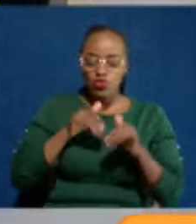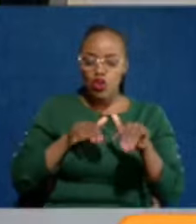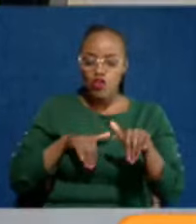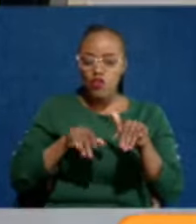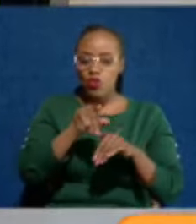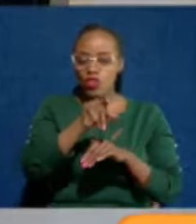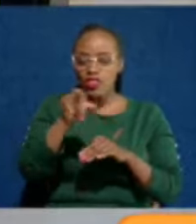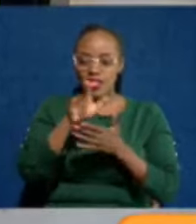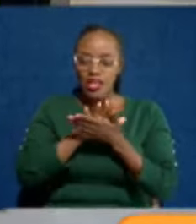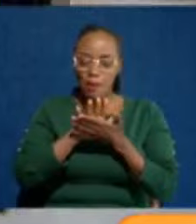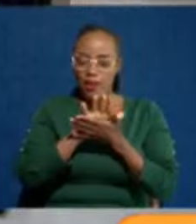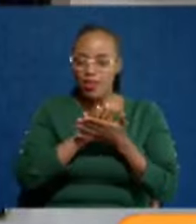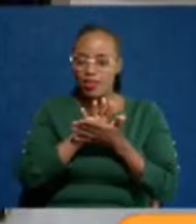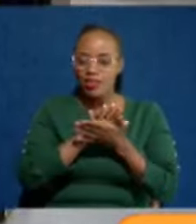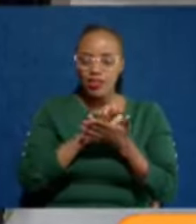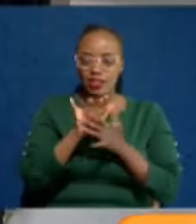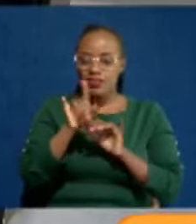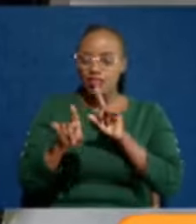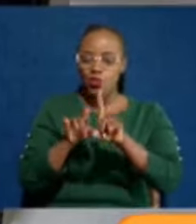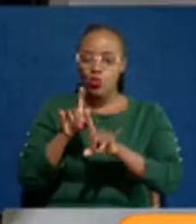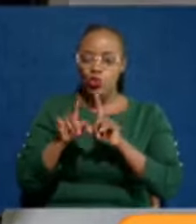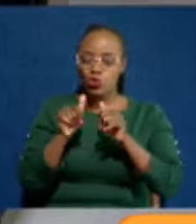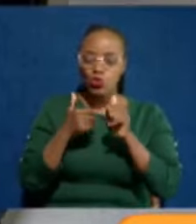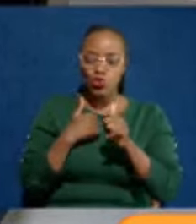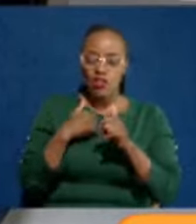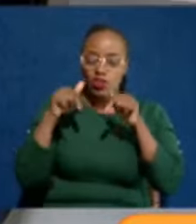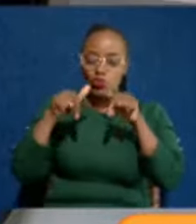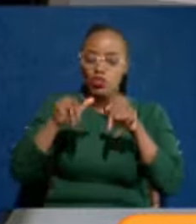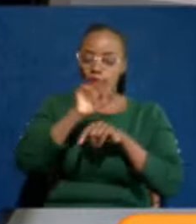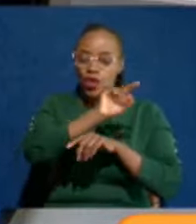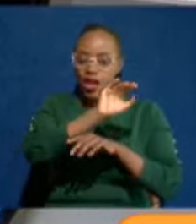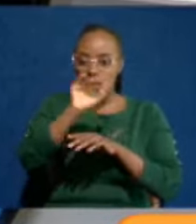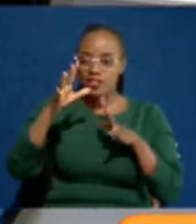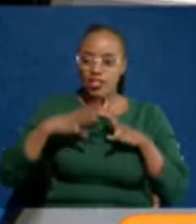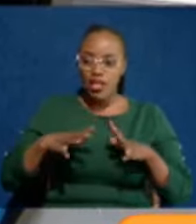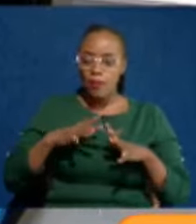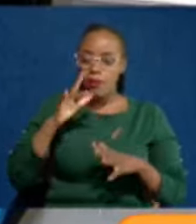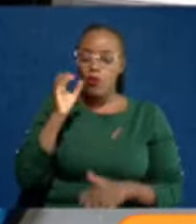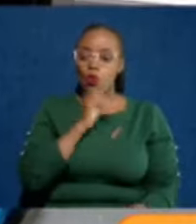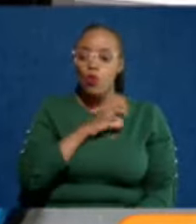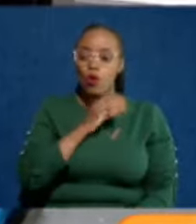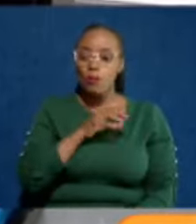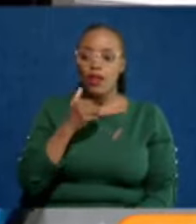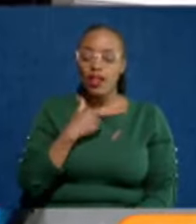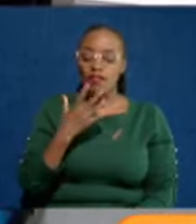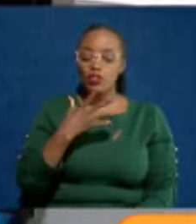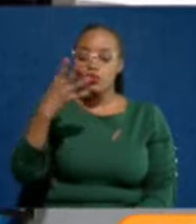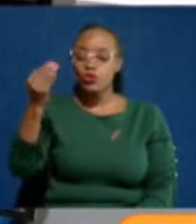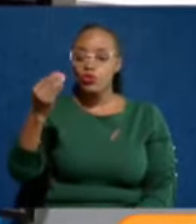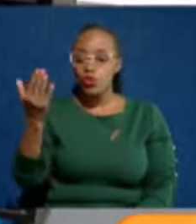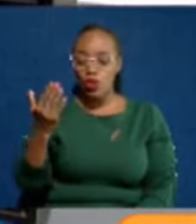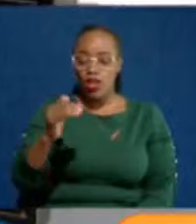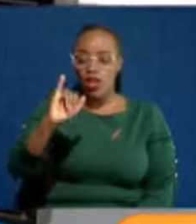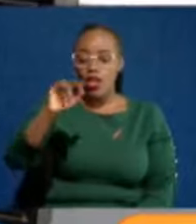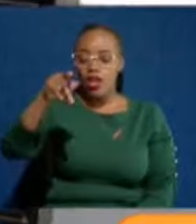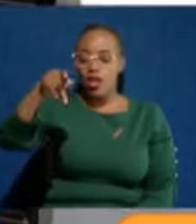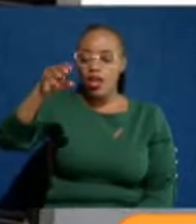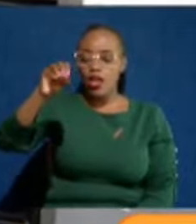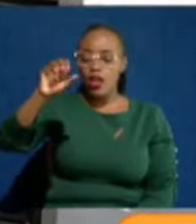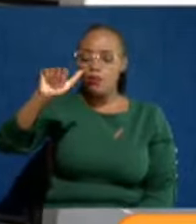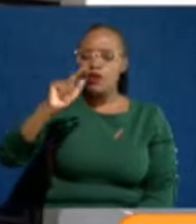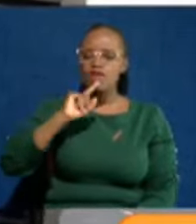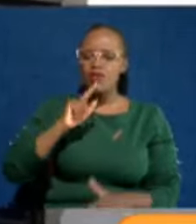those basic questions. We're asking people who have complaints to go to IPOA, and IPOA is saying